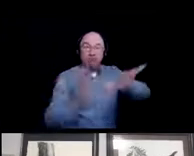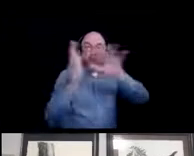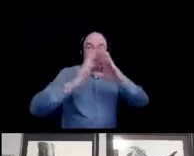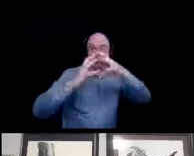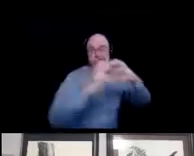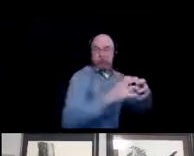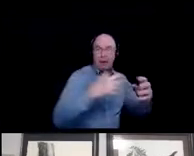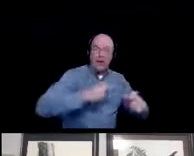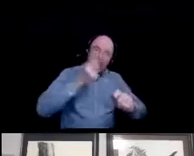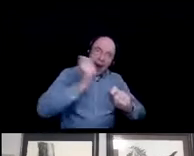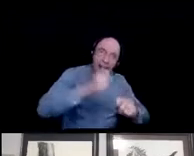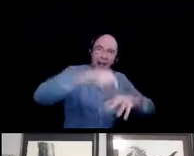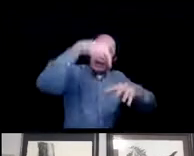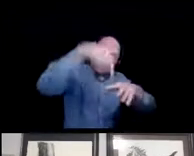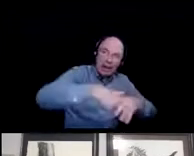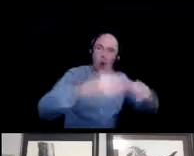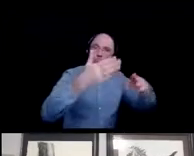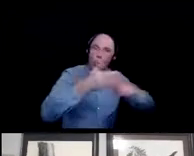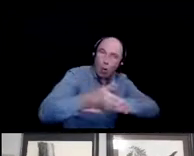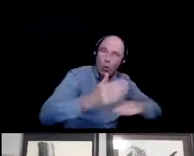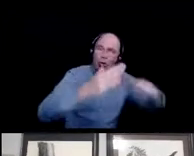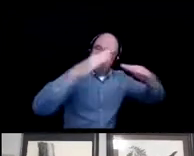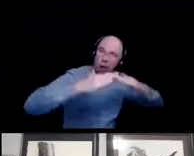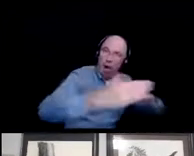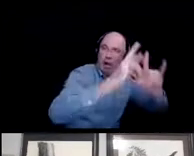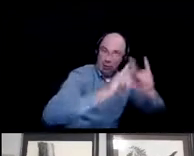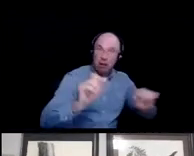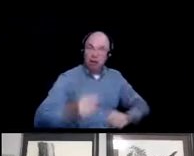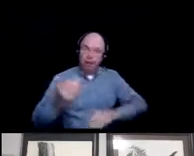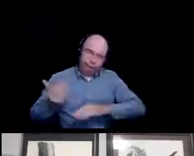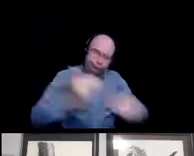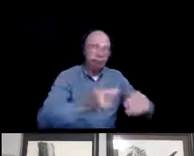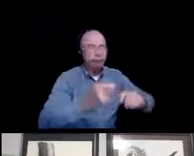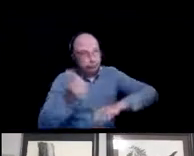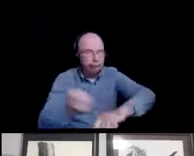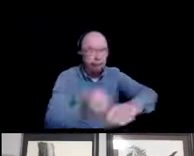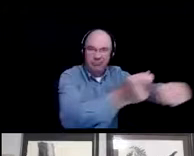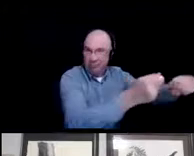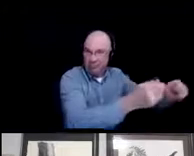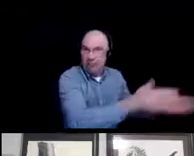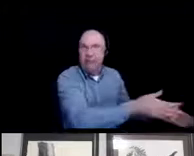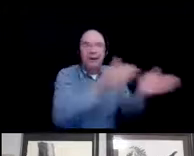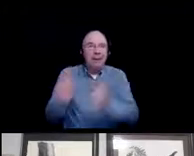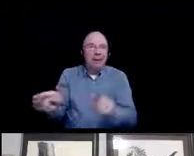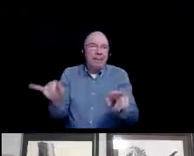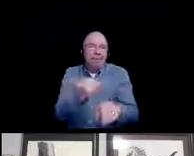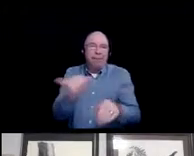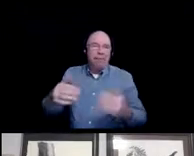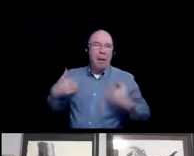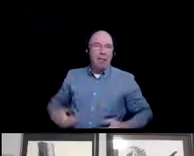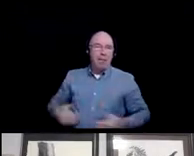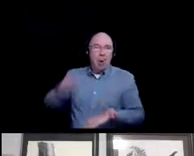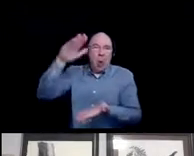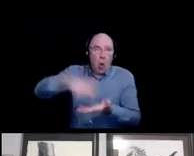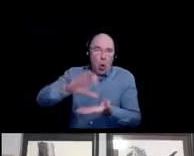and the nails and the shingles and the wood, you can go quickly repair it. And so your diet needs to be a lower carbohydrate diet, no